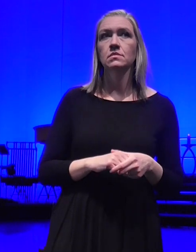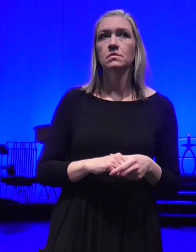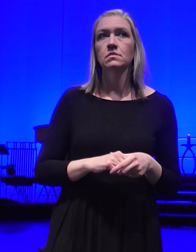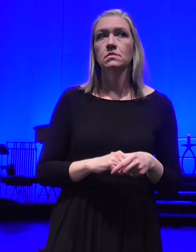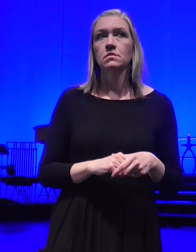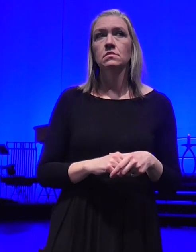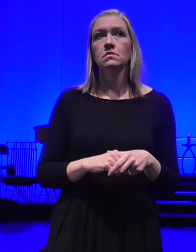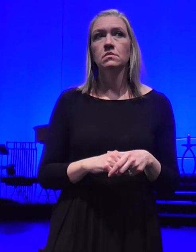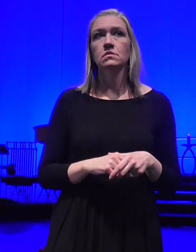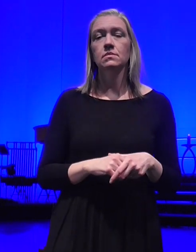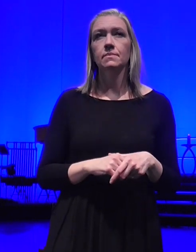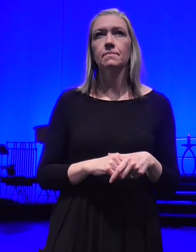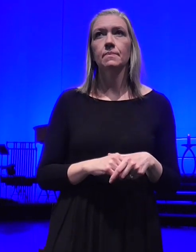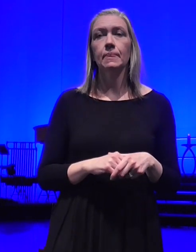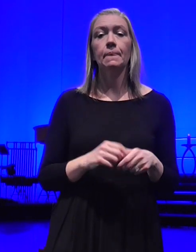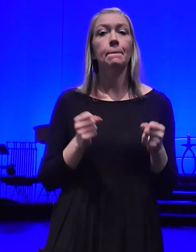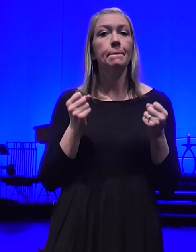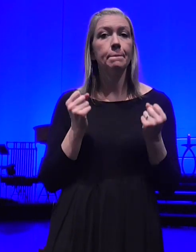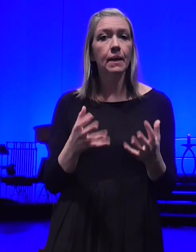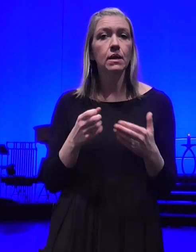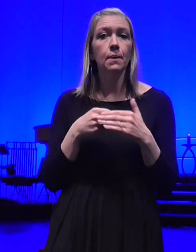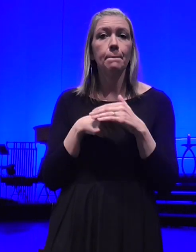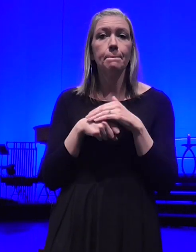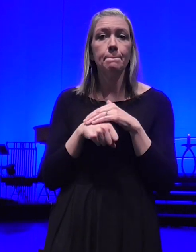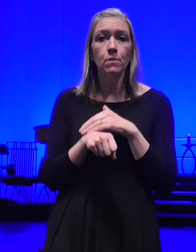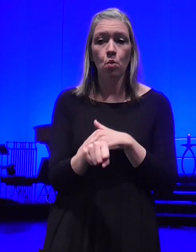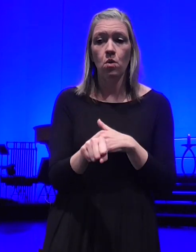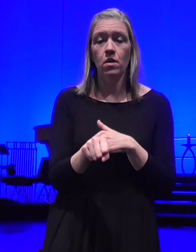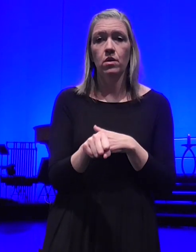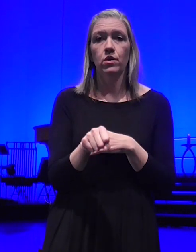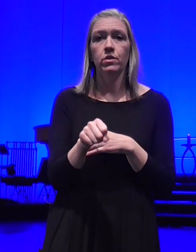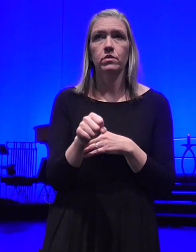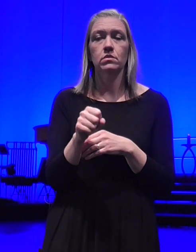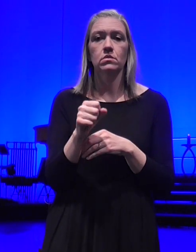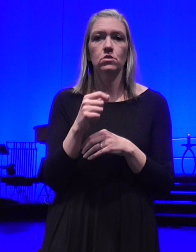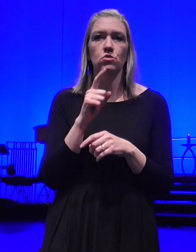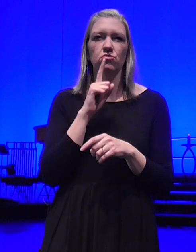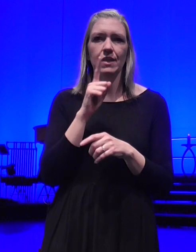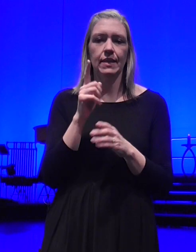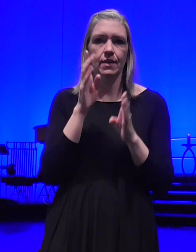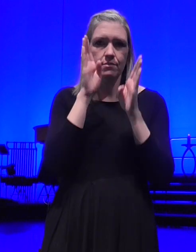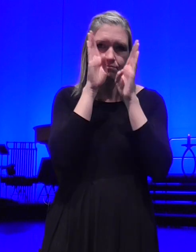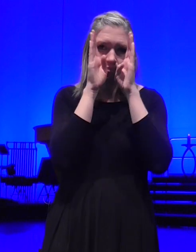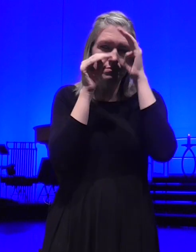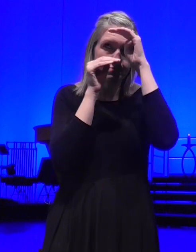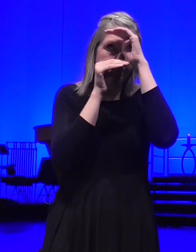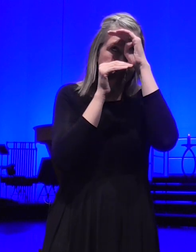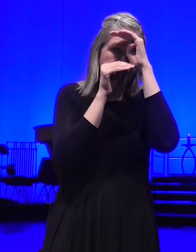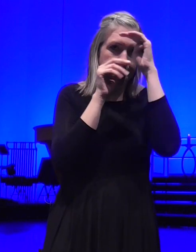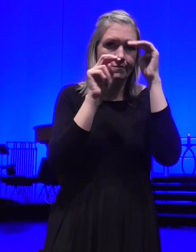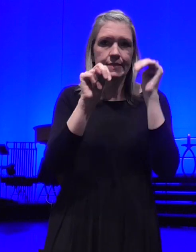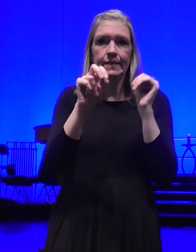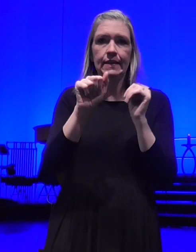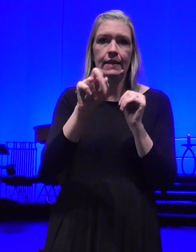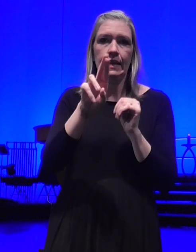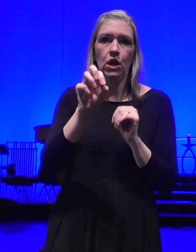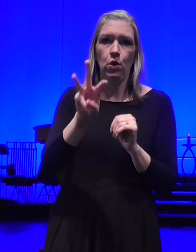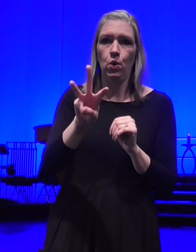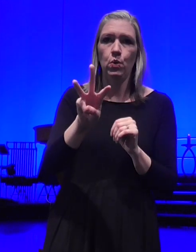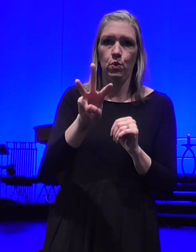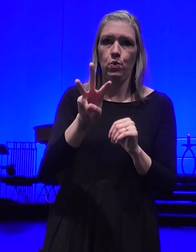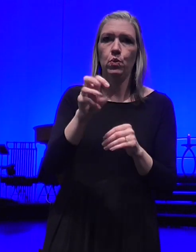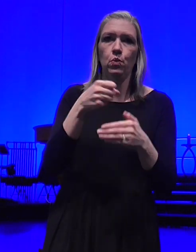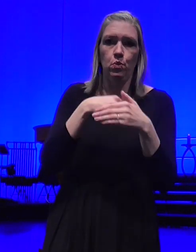we were born through a narrow birth canal. And what happened?